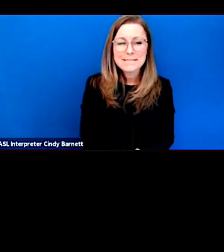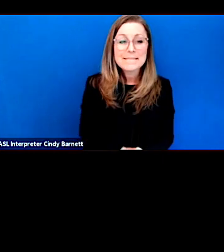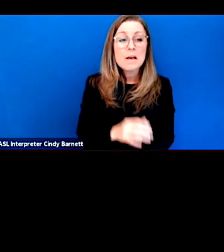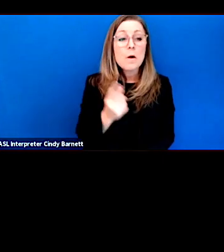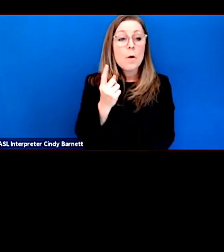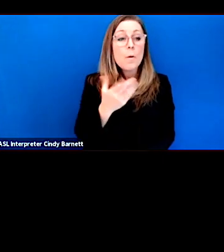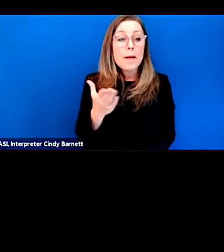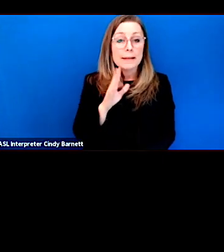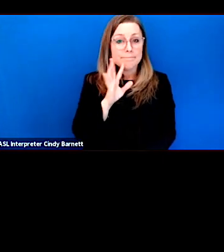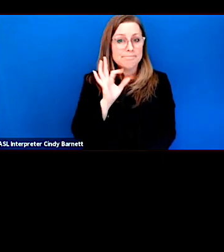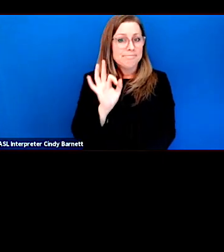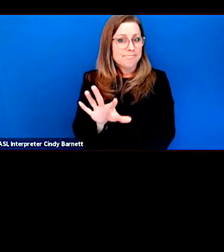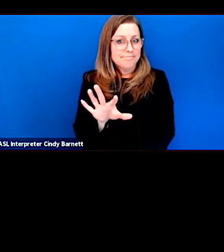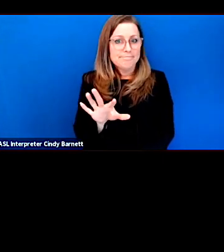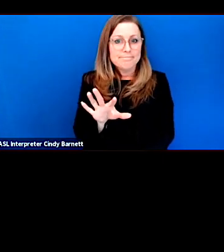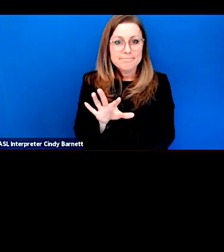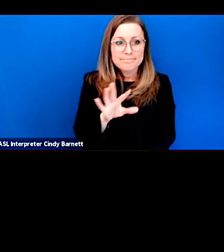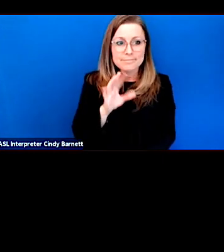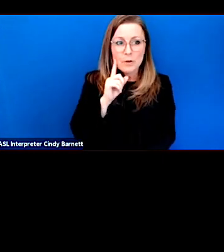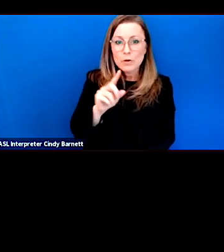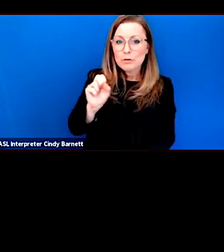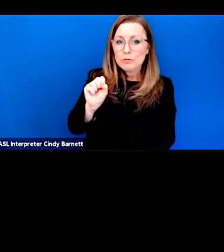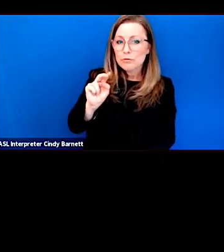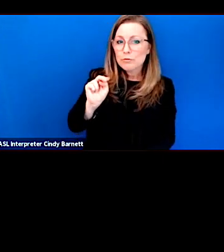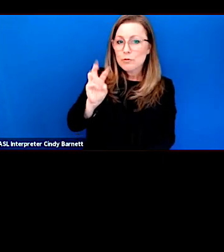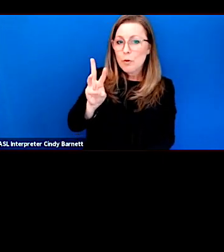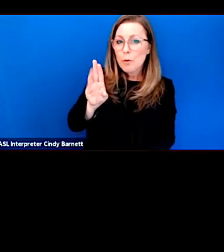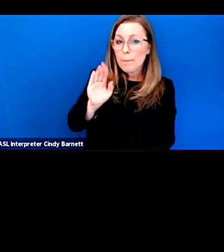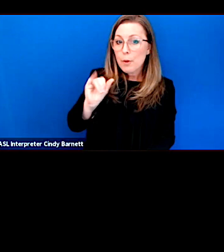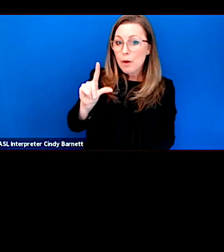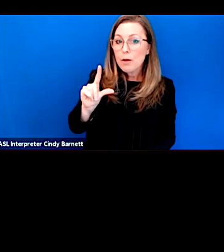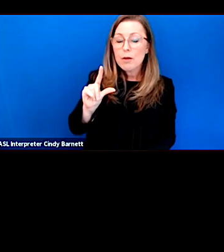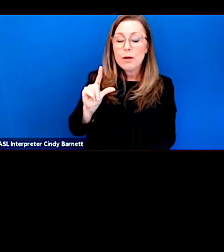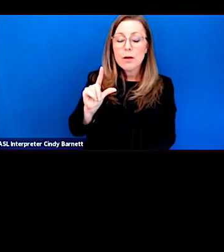the snowballing is that